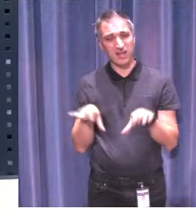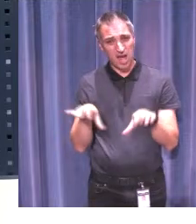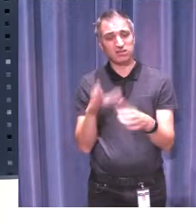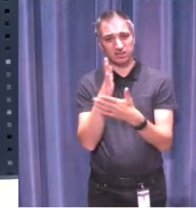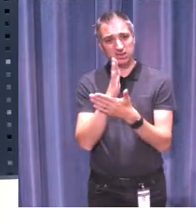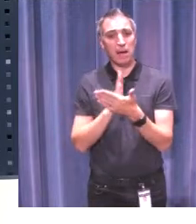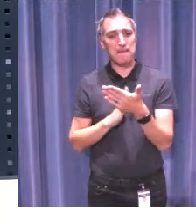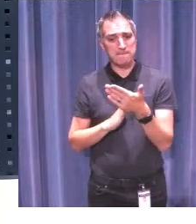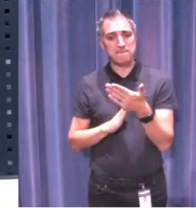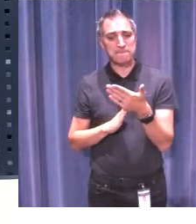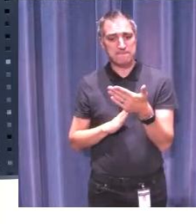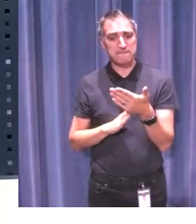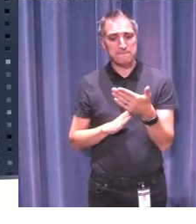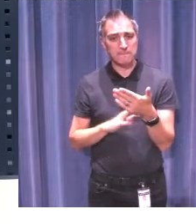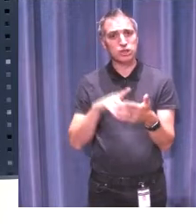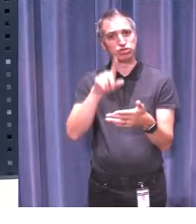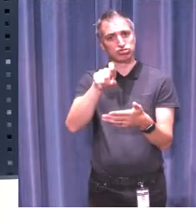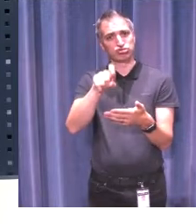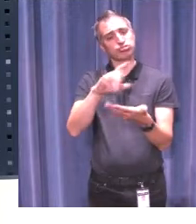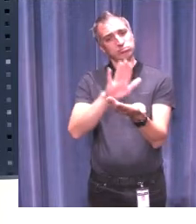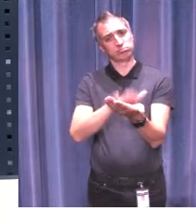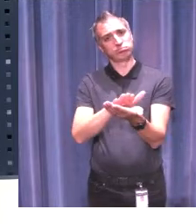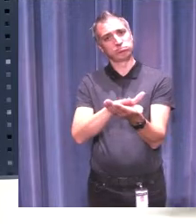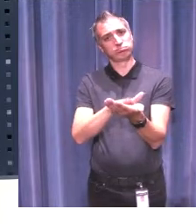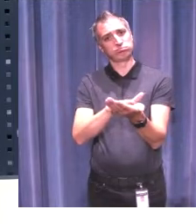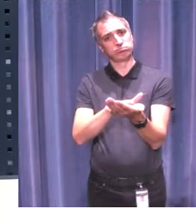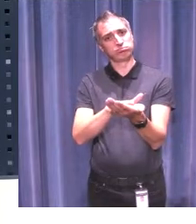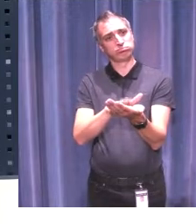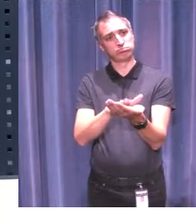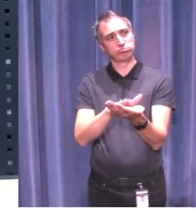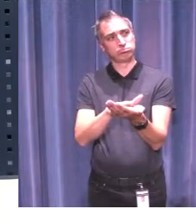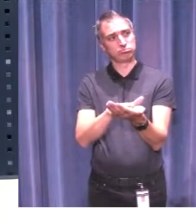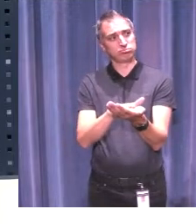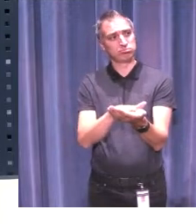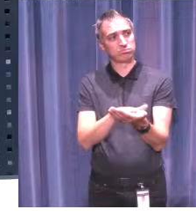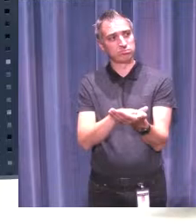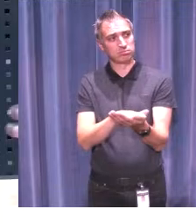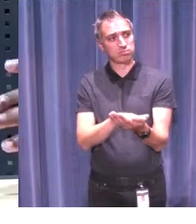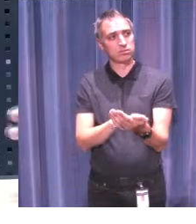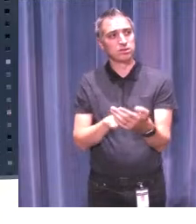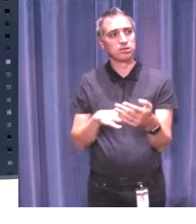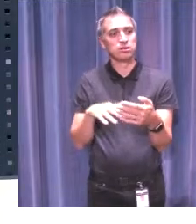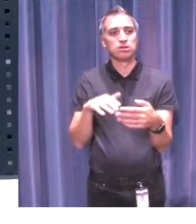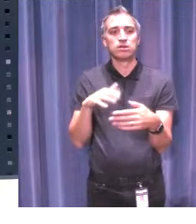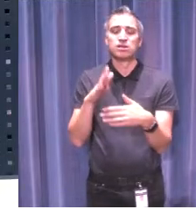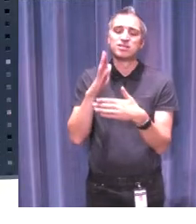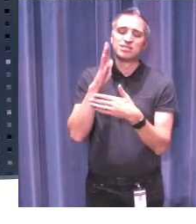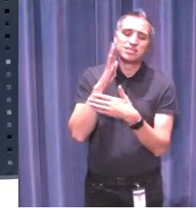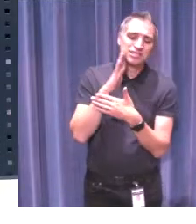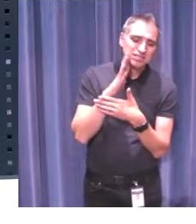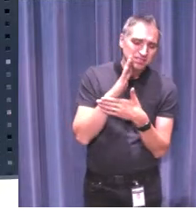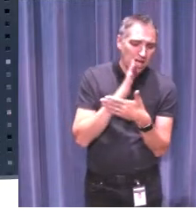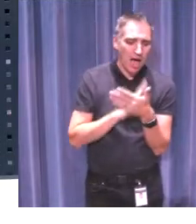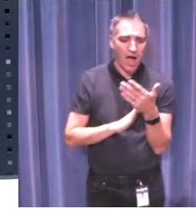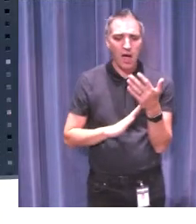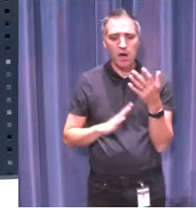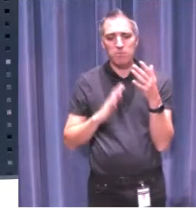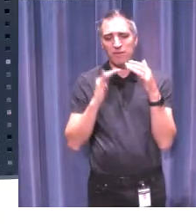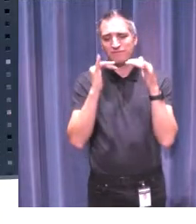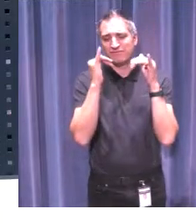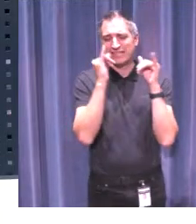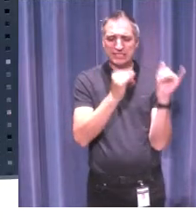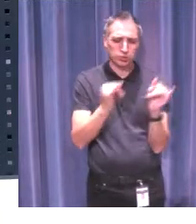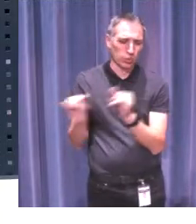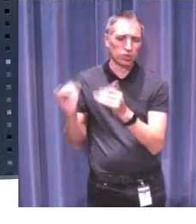that should be applauded. This separates individuals and separates some of the things that, you know, we all know